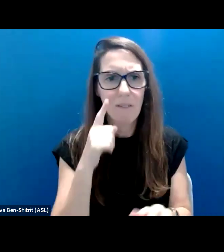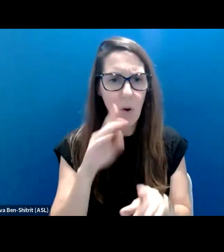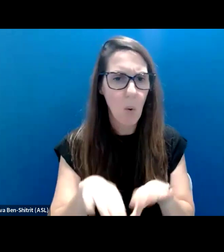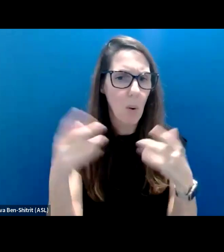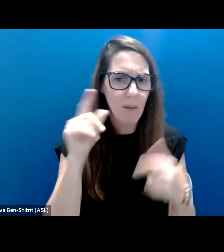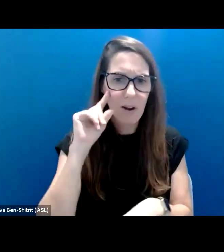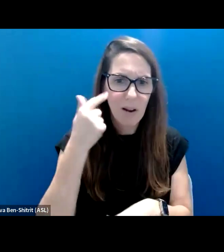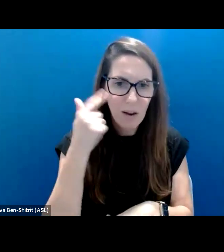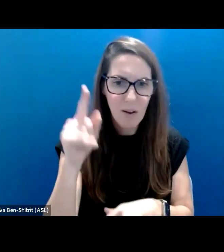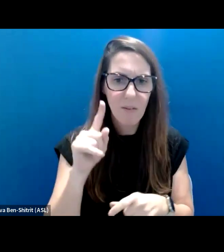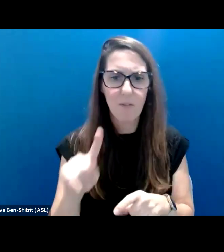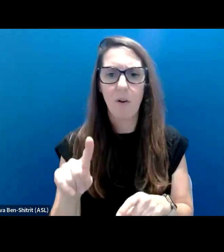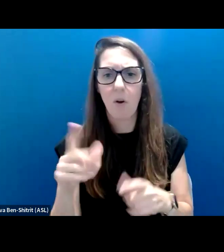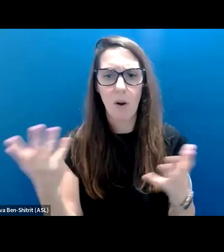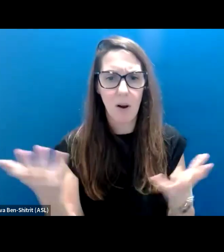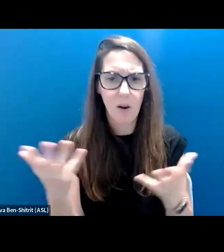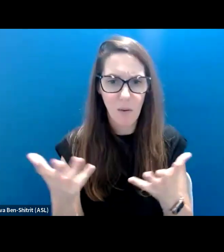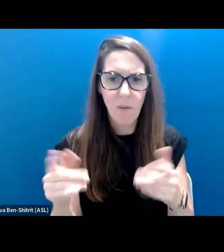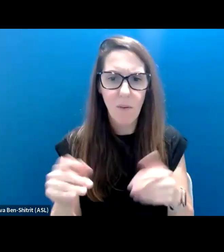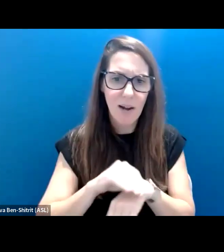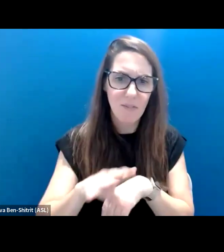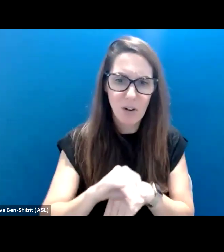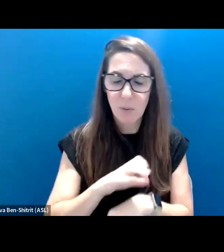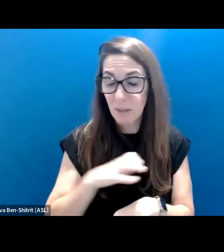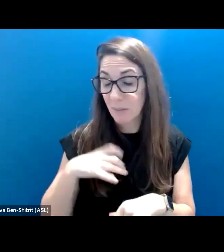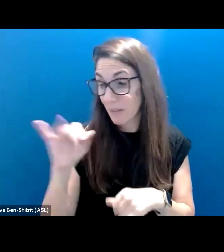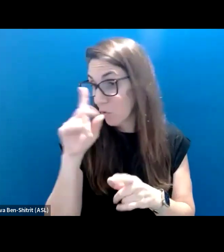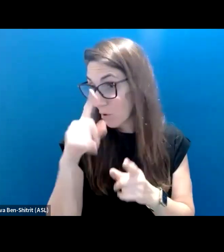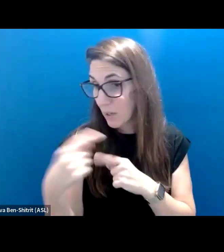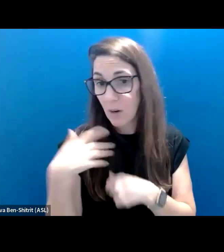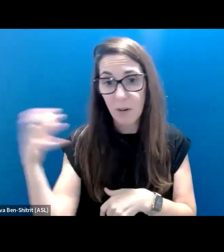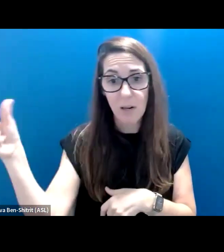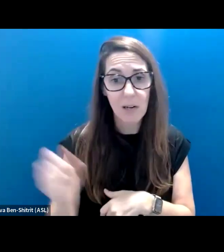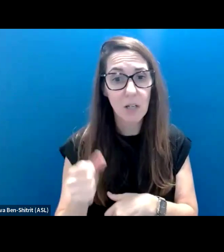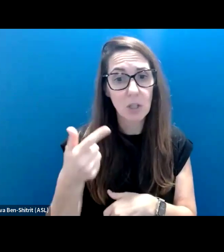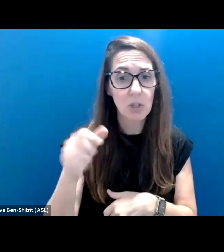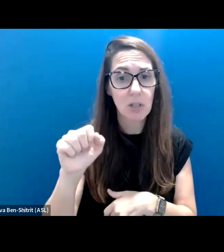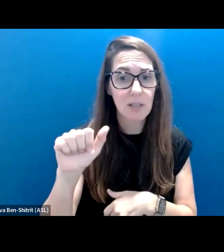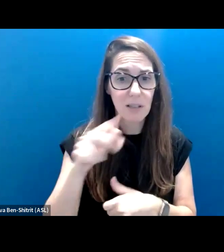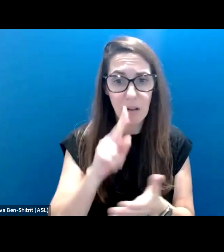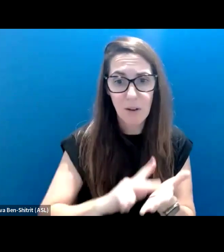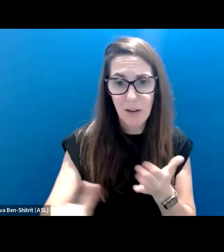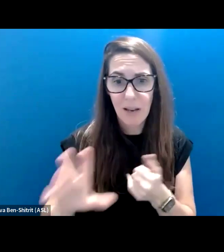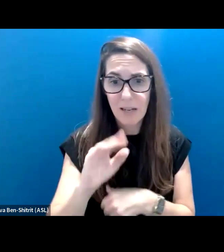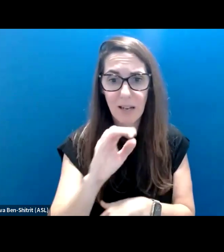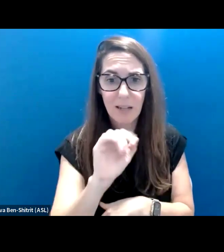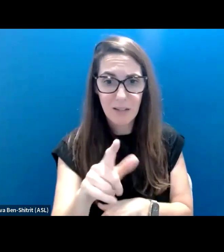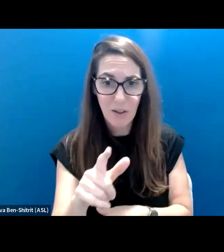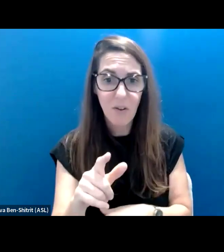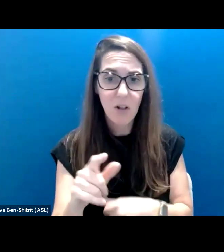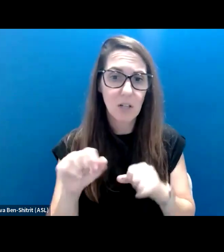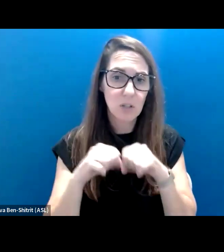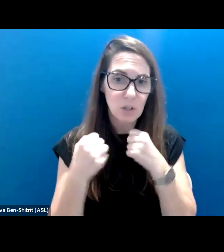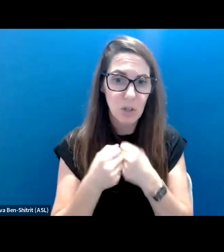Federal Advisory Committee. Unless folks disagree, I'd like to invite the GSA Secretariat and also the civil society orgs from who